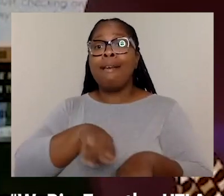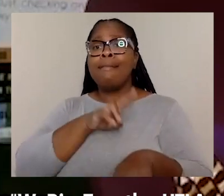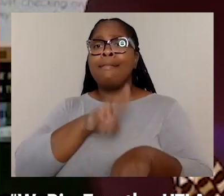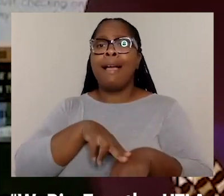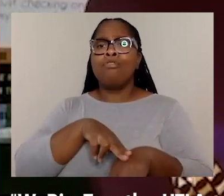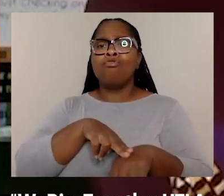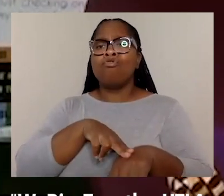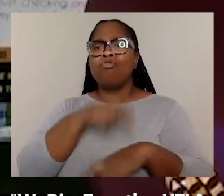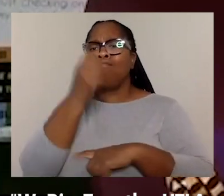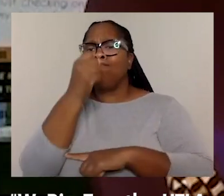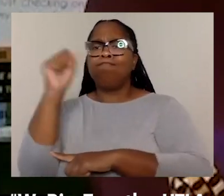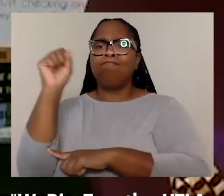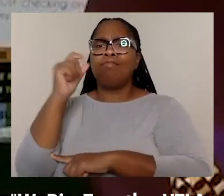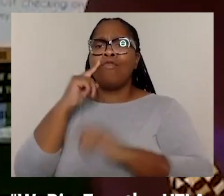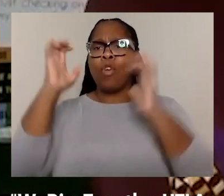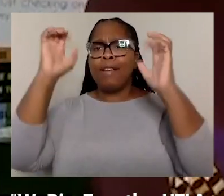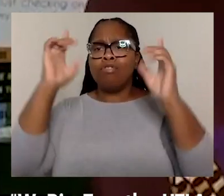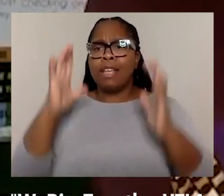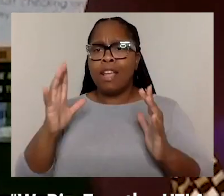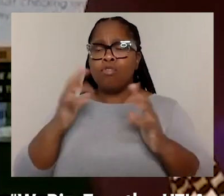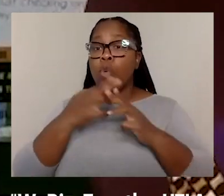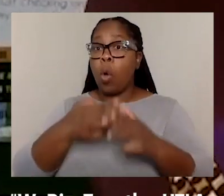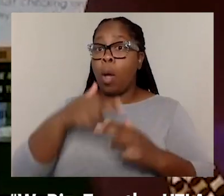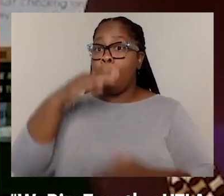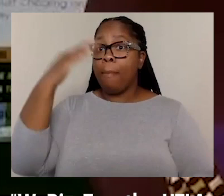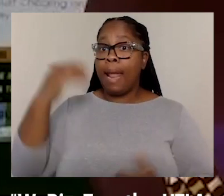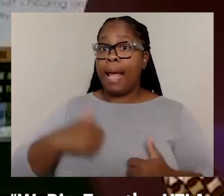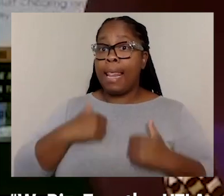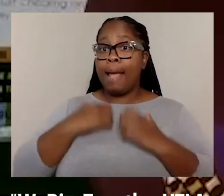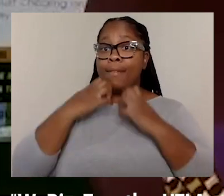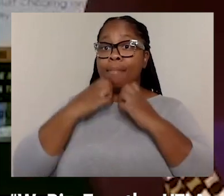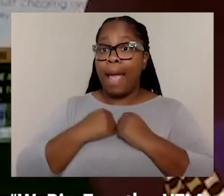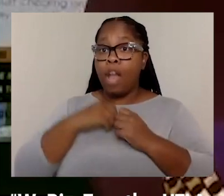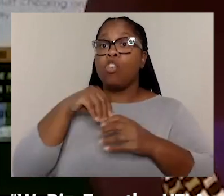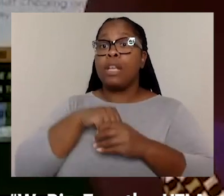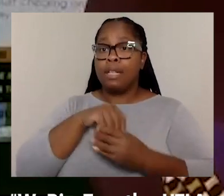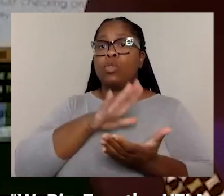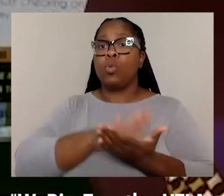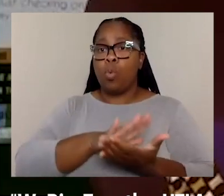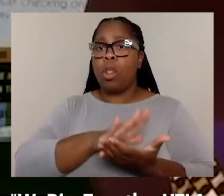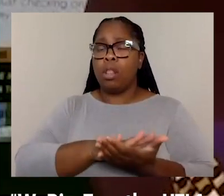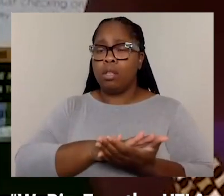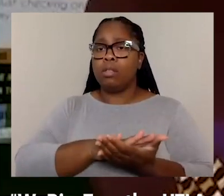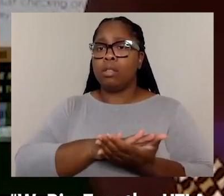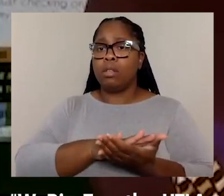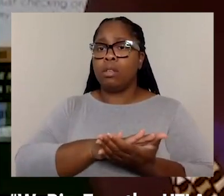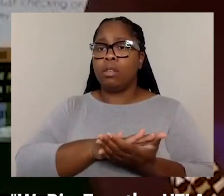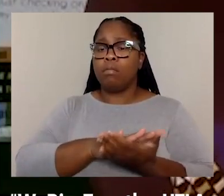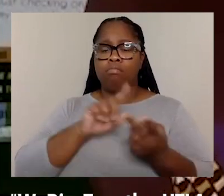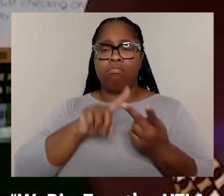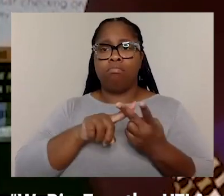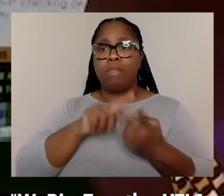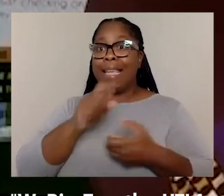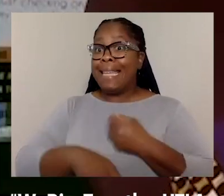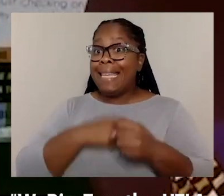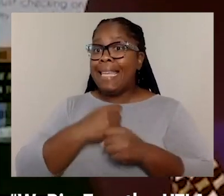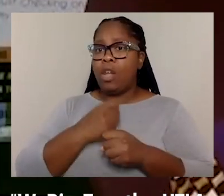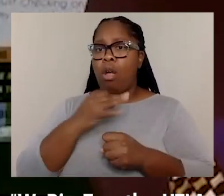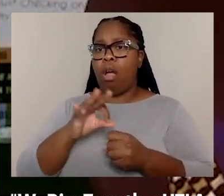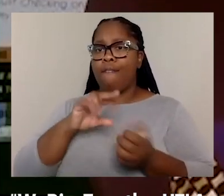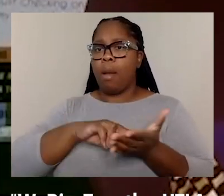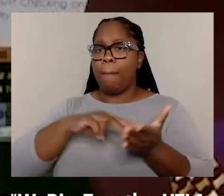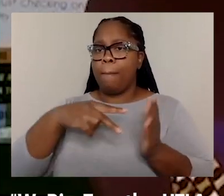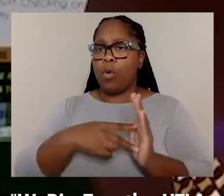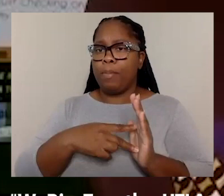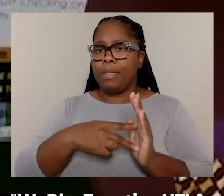of educators called Black Lives Matter in Schools and the Year of Purpose, to go